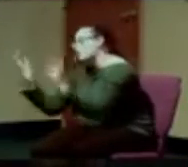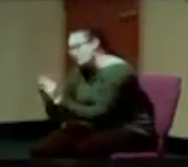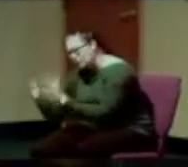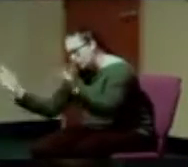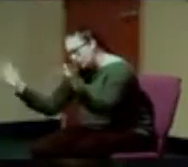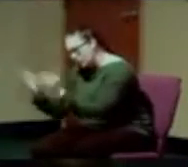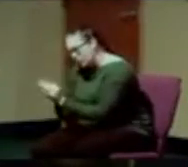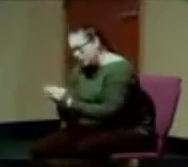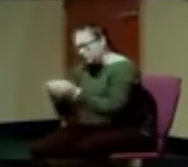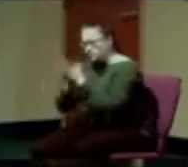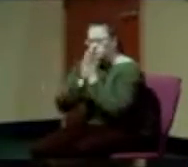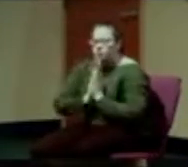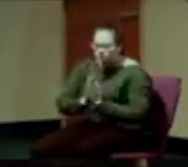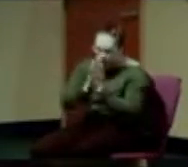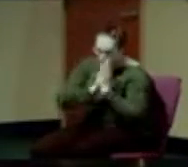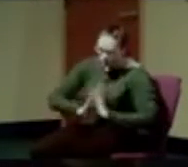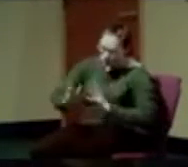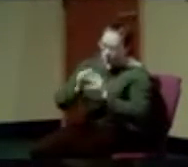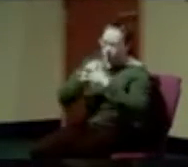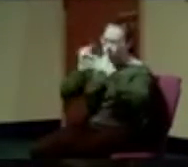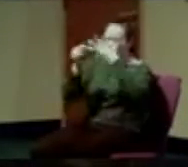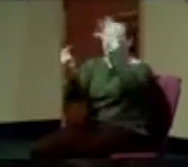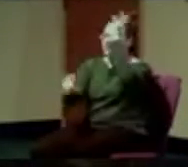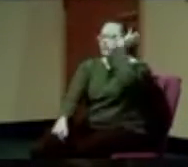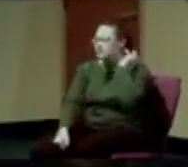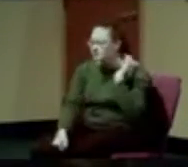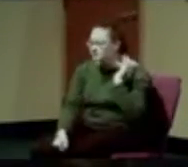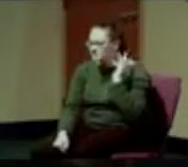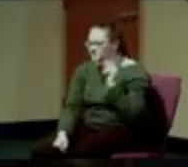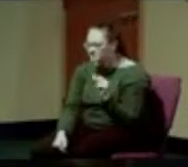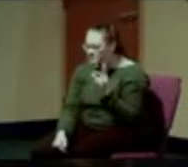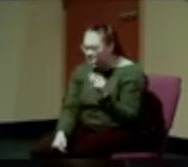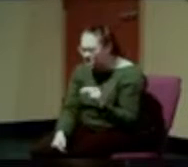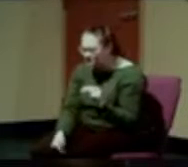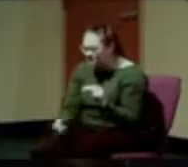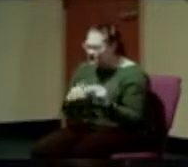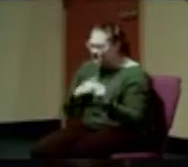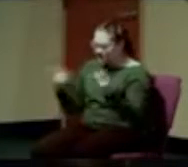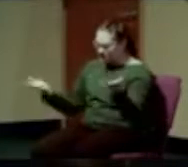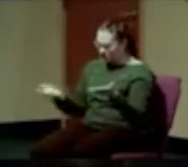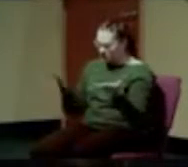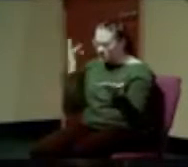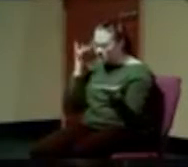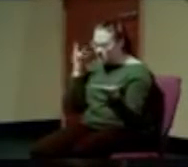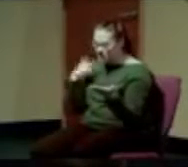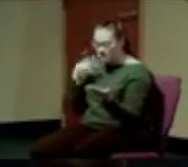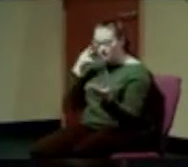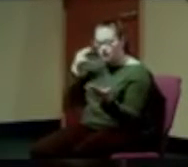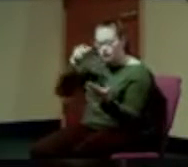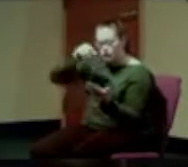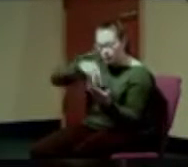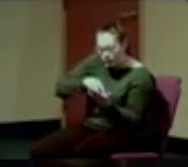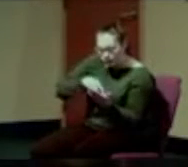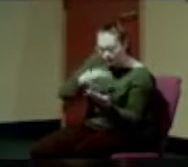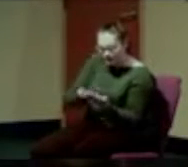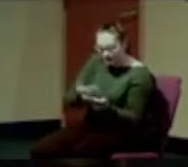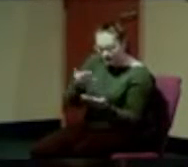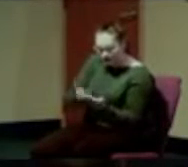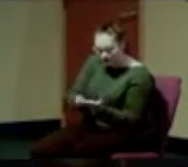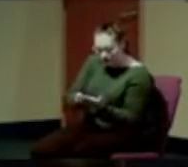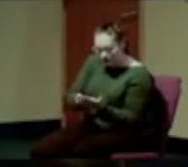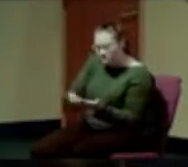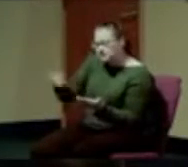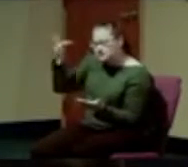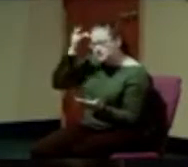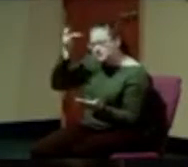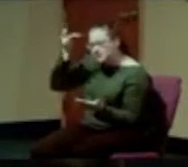I'm here today because I looked at what the evidence was. And I made a conscious, logical